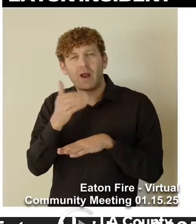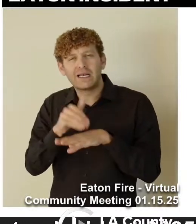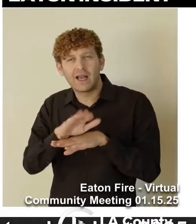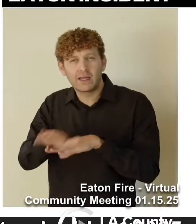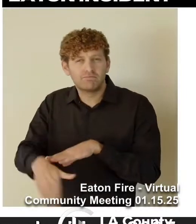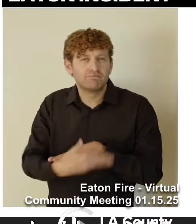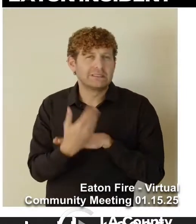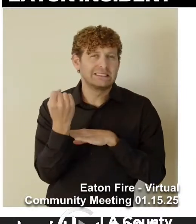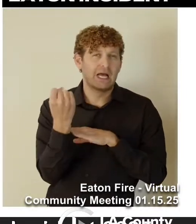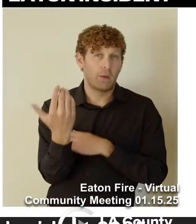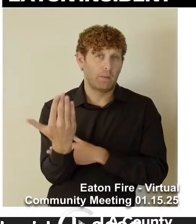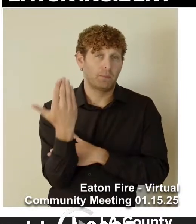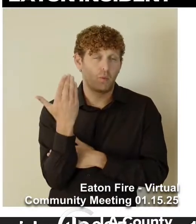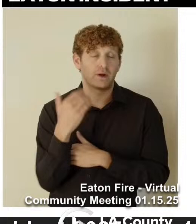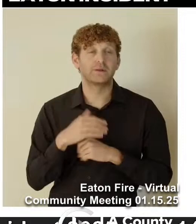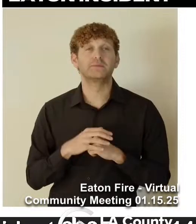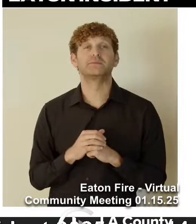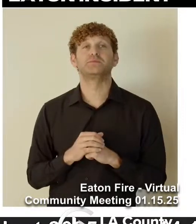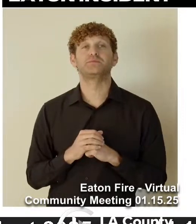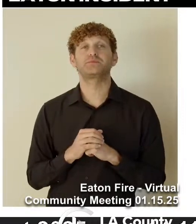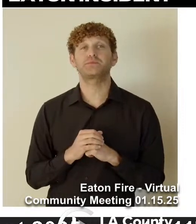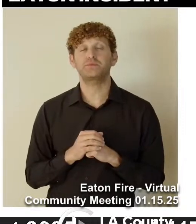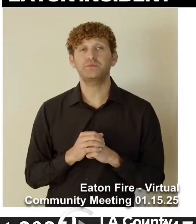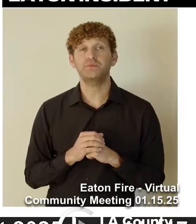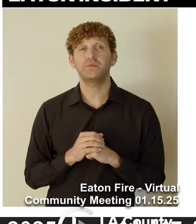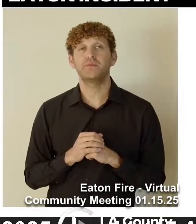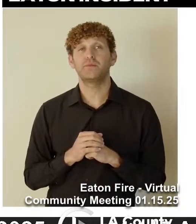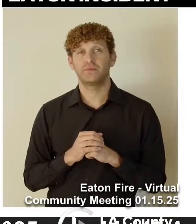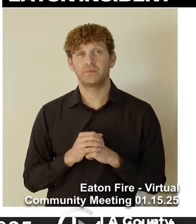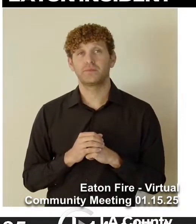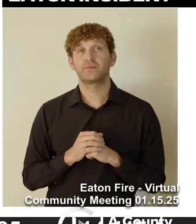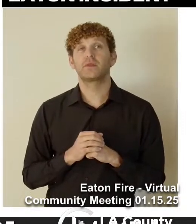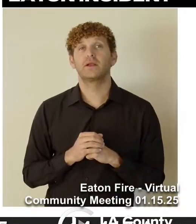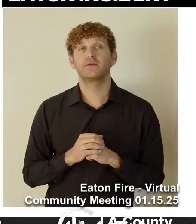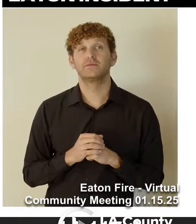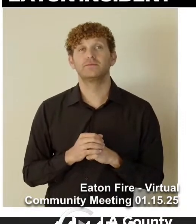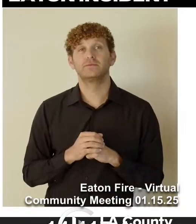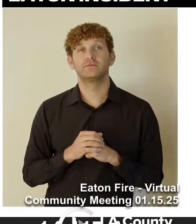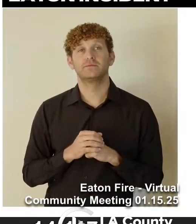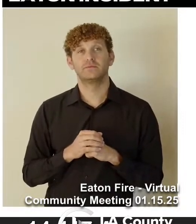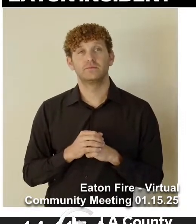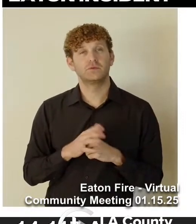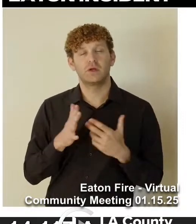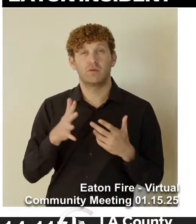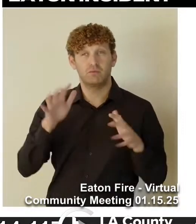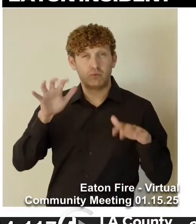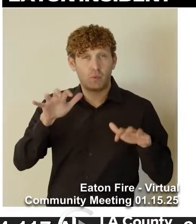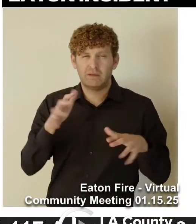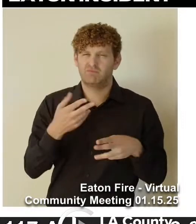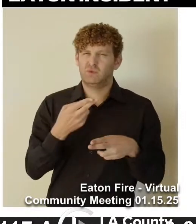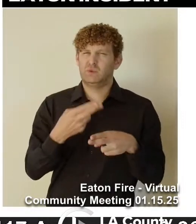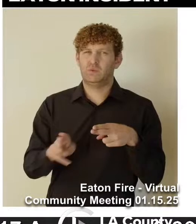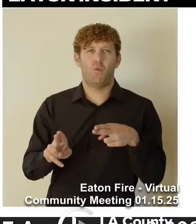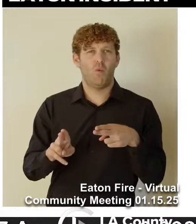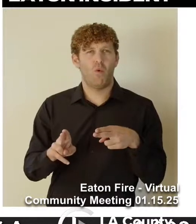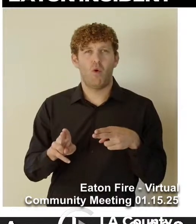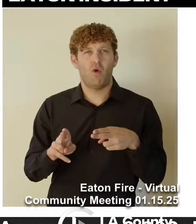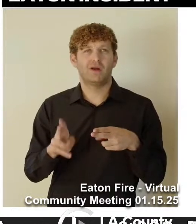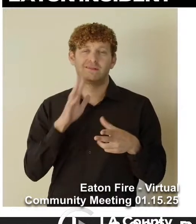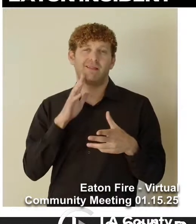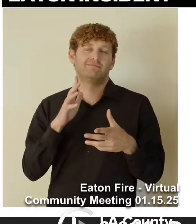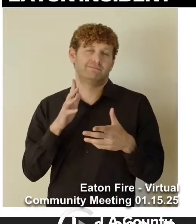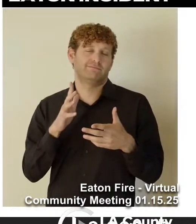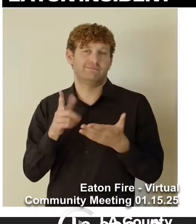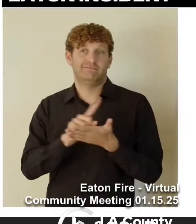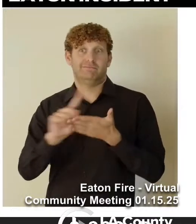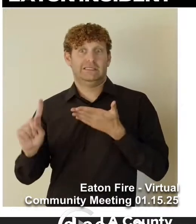want to give a heads up that that break is going to be short. There's very high confidence that we're returning to a dry pattern next week, an exceptionally